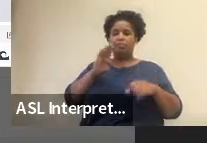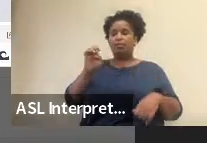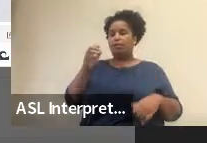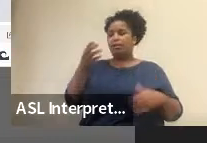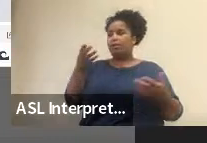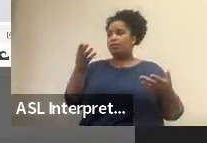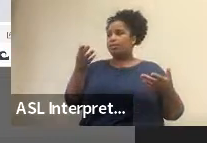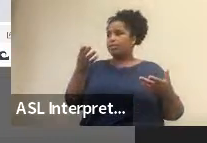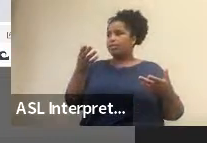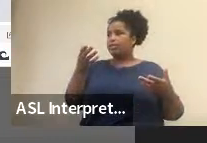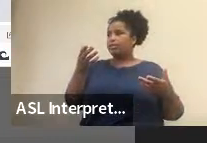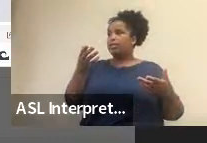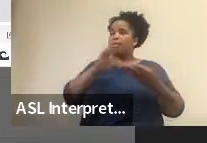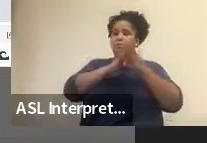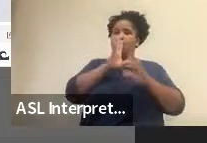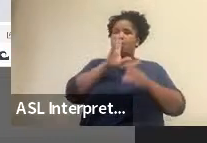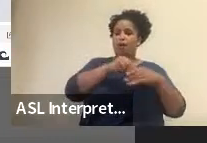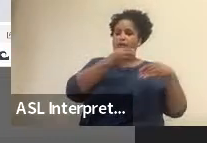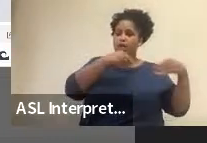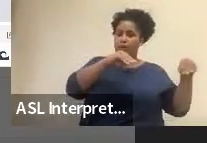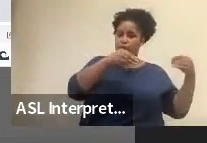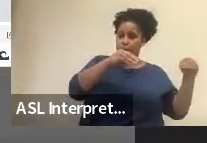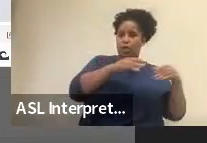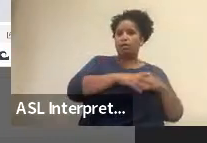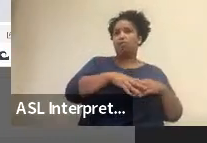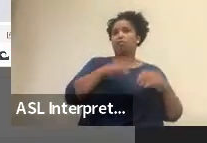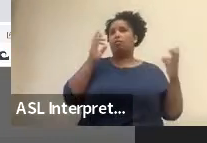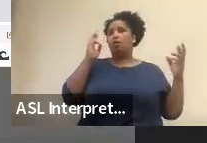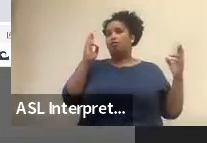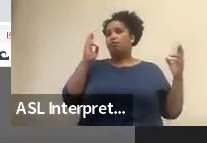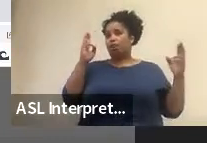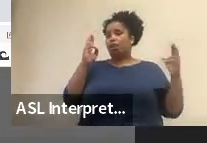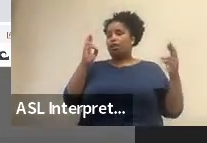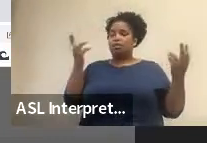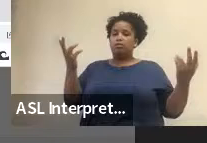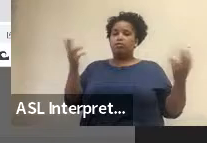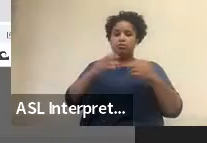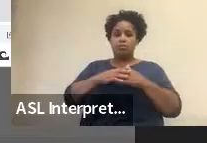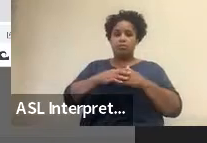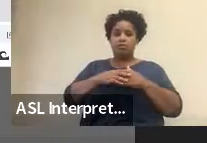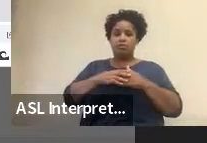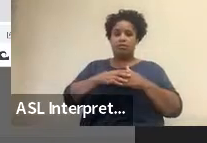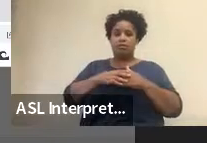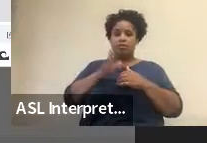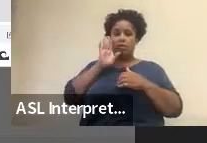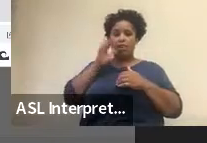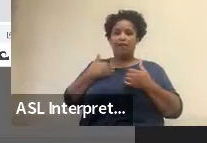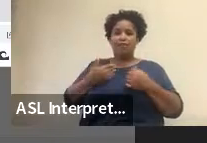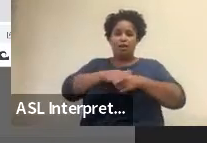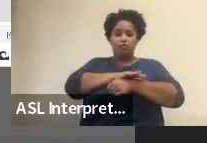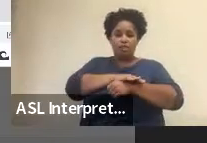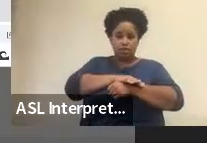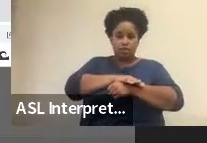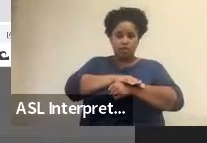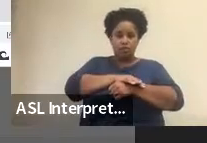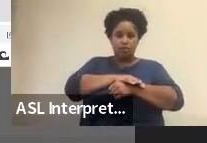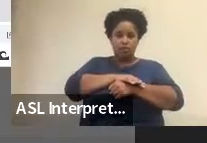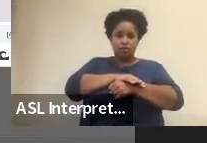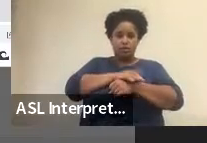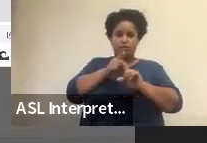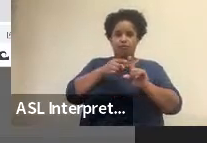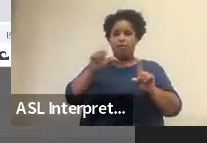put into the commercial market too. But hopefully there will be some coverage from